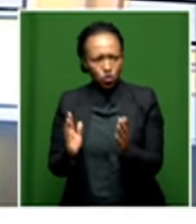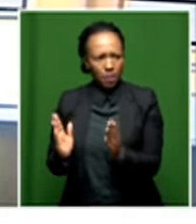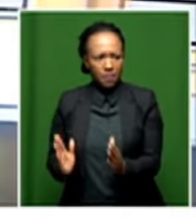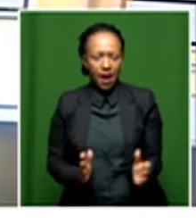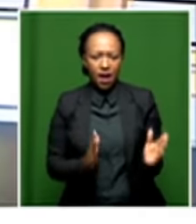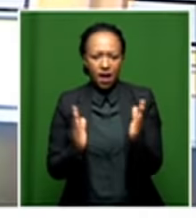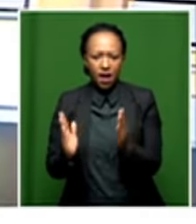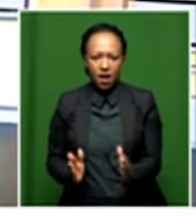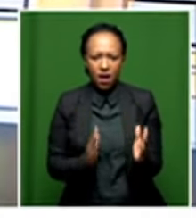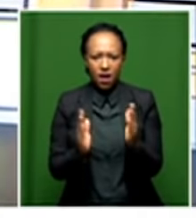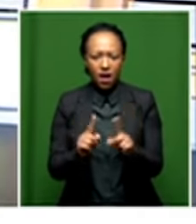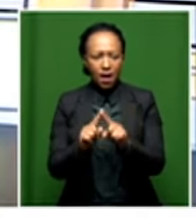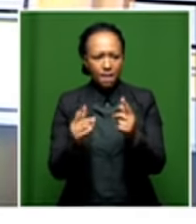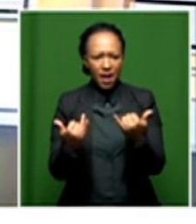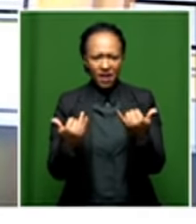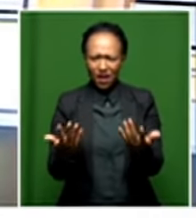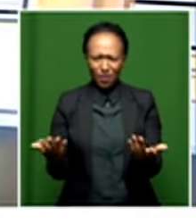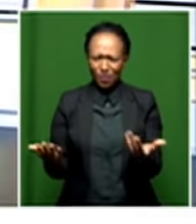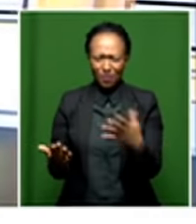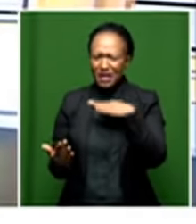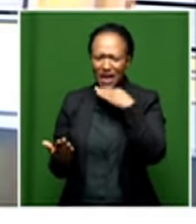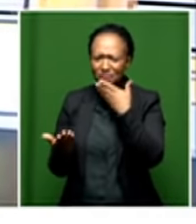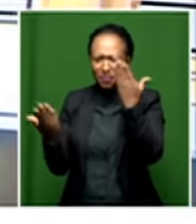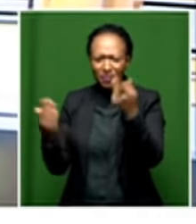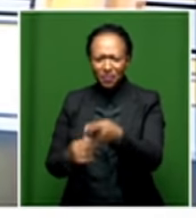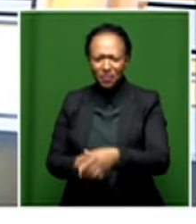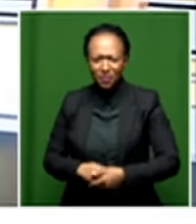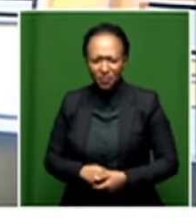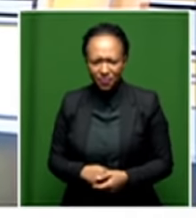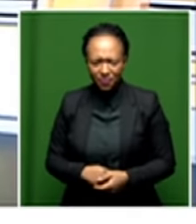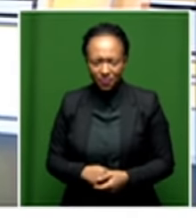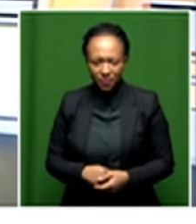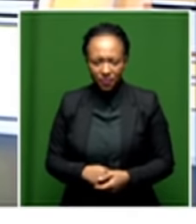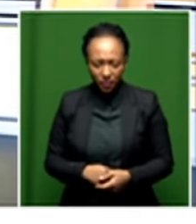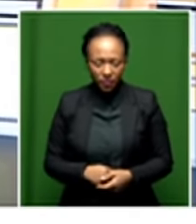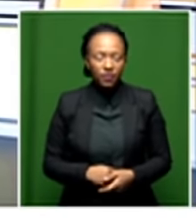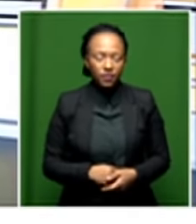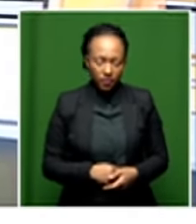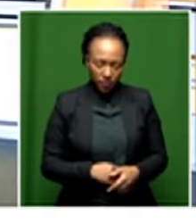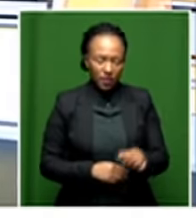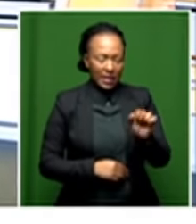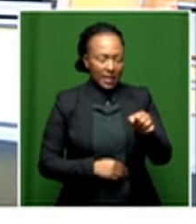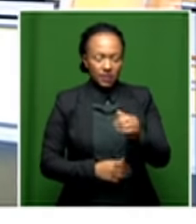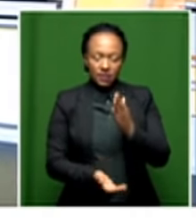noticing, is this it's just not good enough? Yeah, definitely.